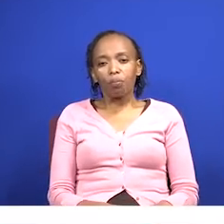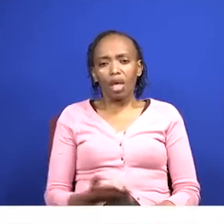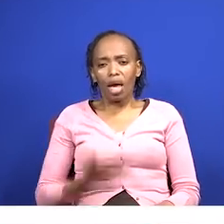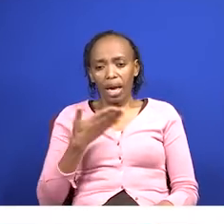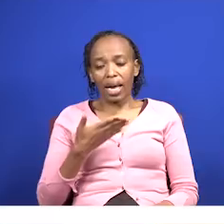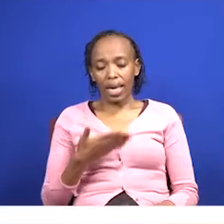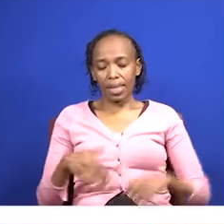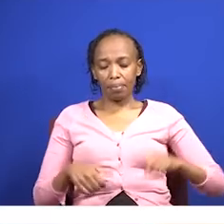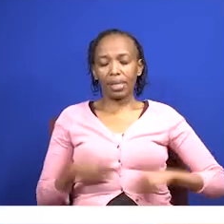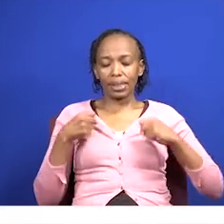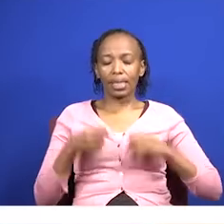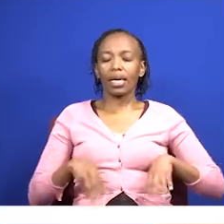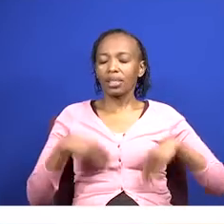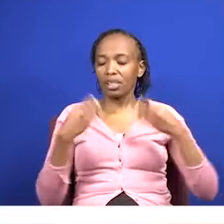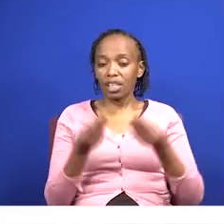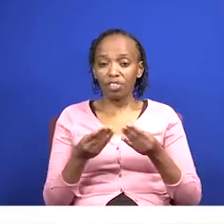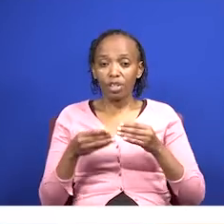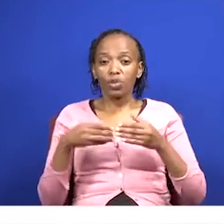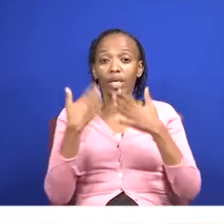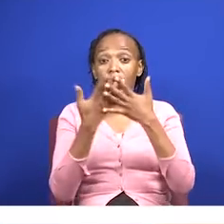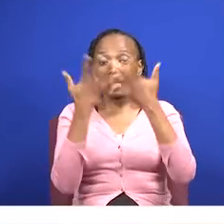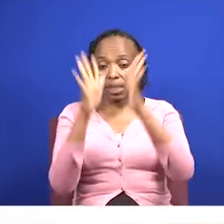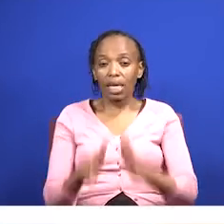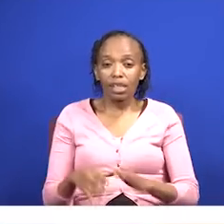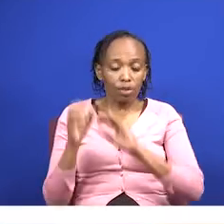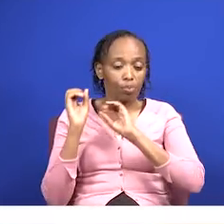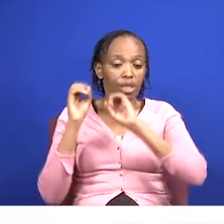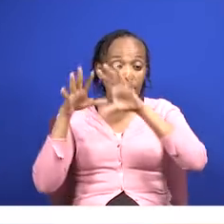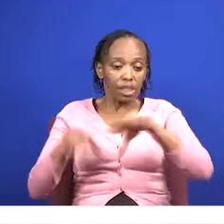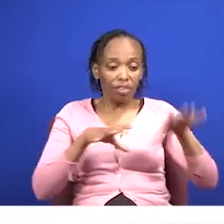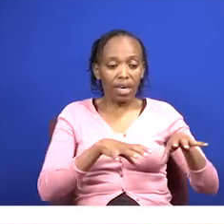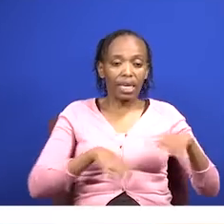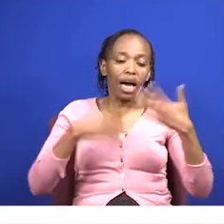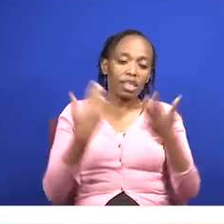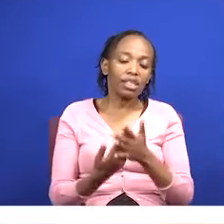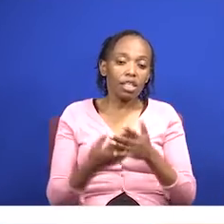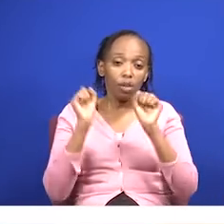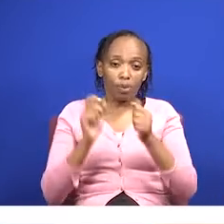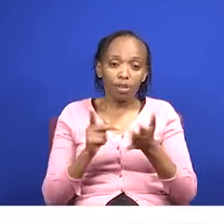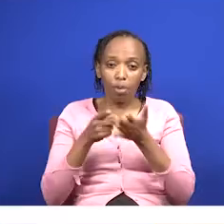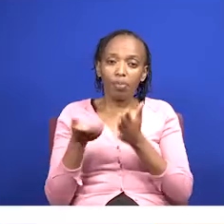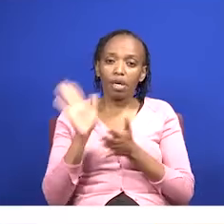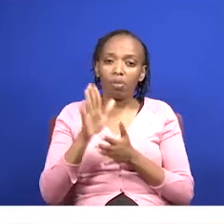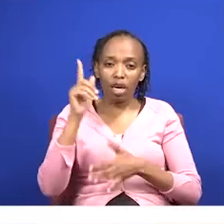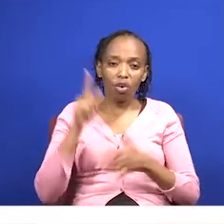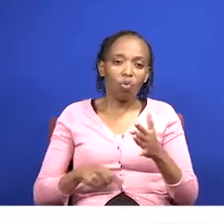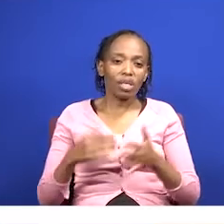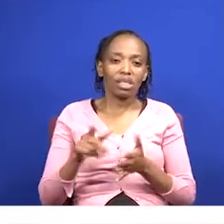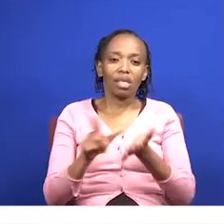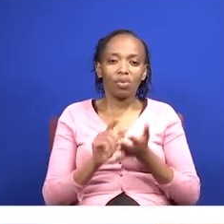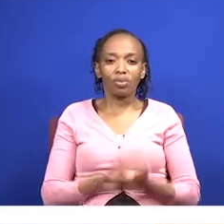In anger, his master turned him over to the jailers to be tortured until he should pay back what